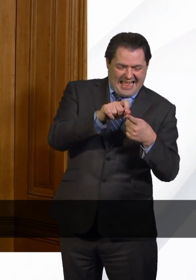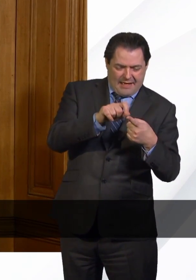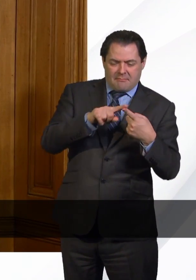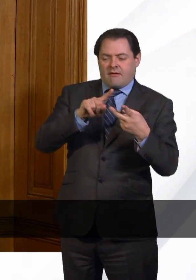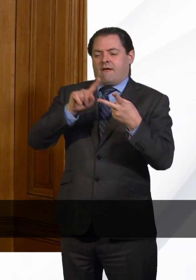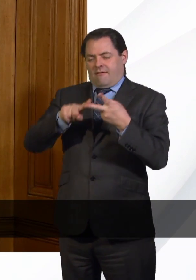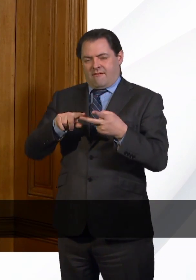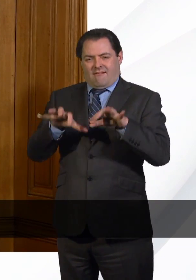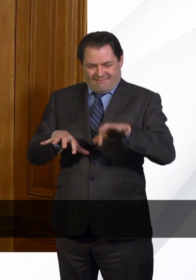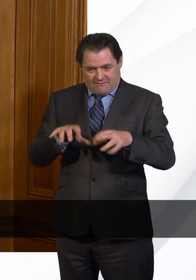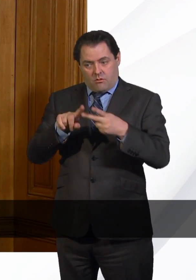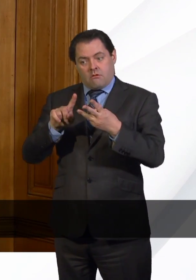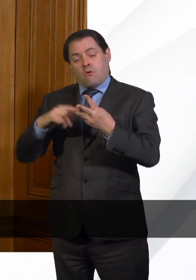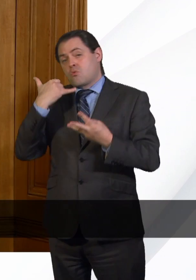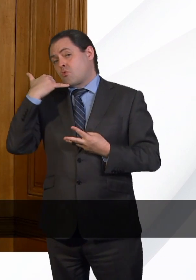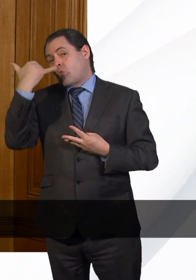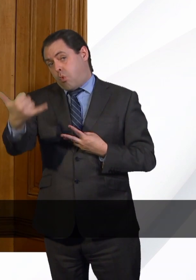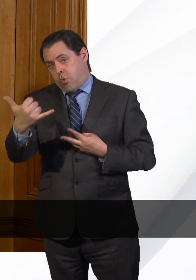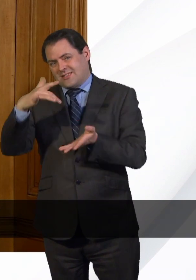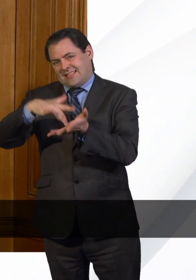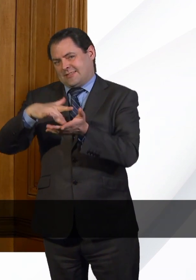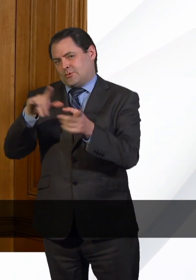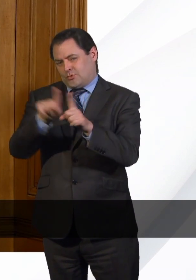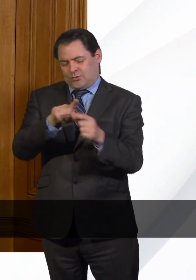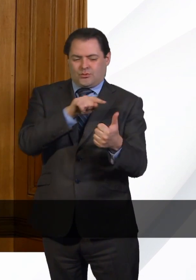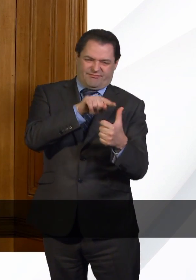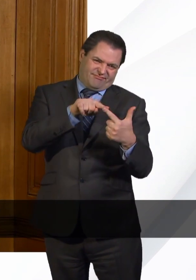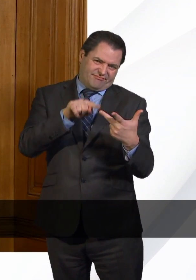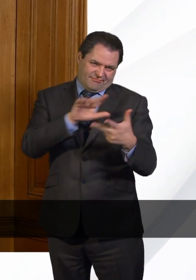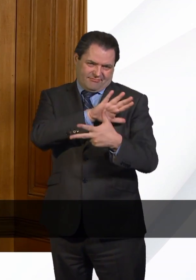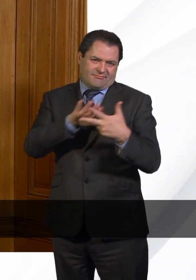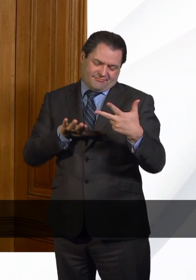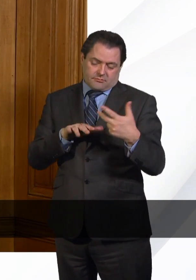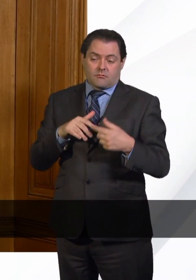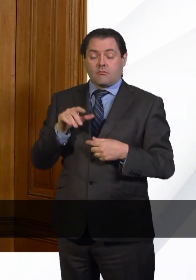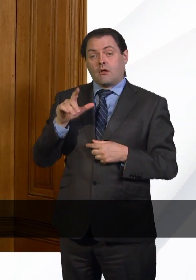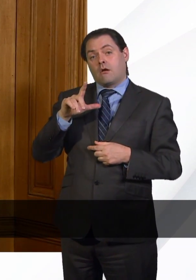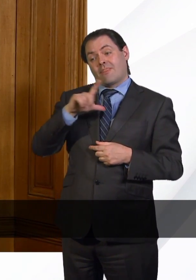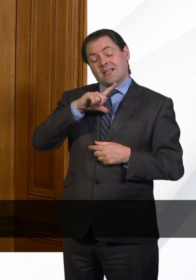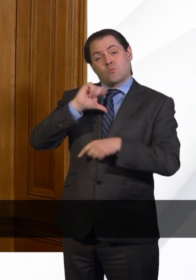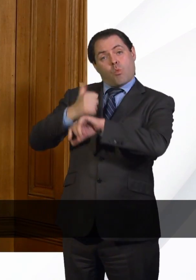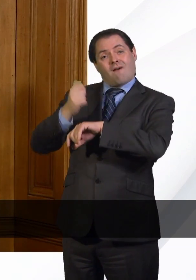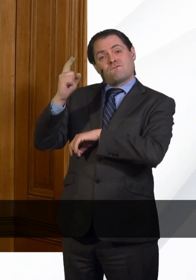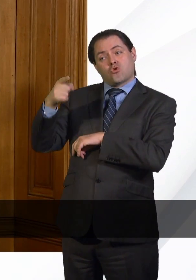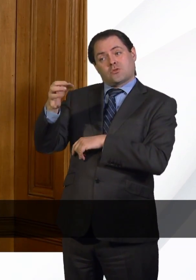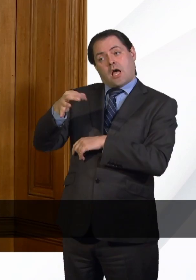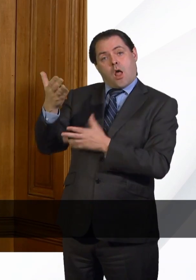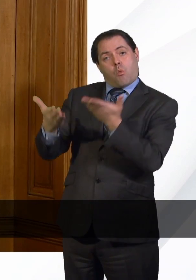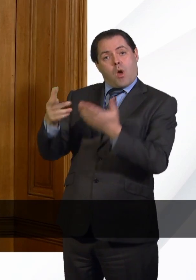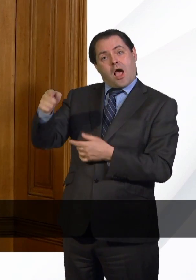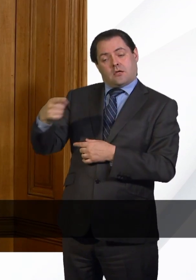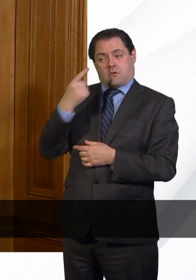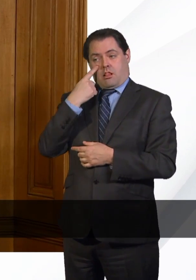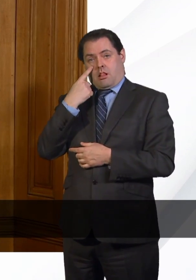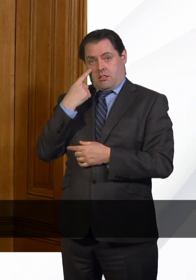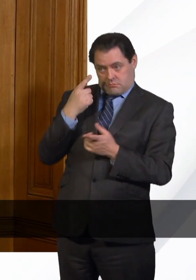call centre. So it's a multi-layered approach. And one of the points of the Isle of Wight test pilot is to try and see how those